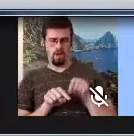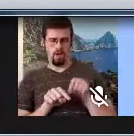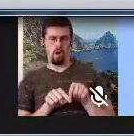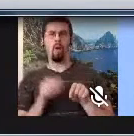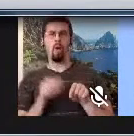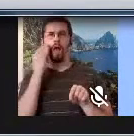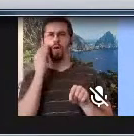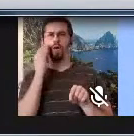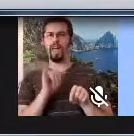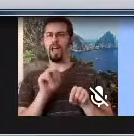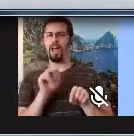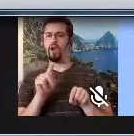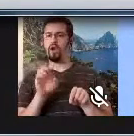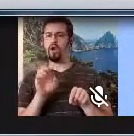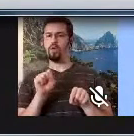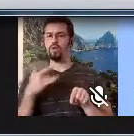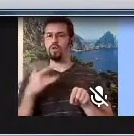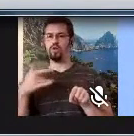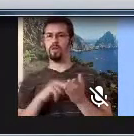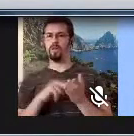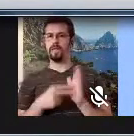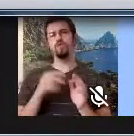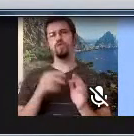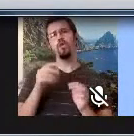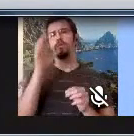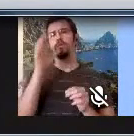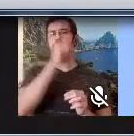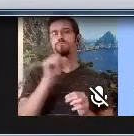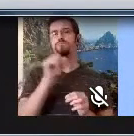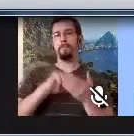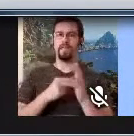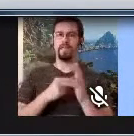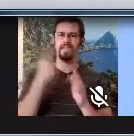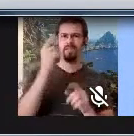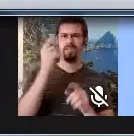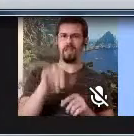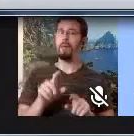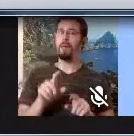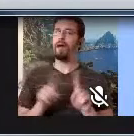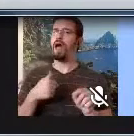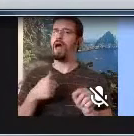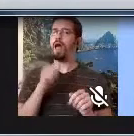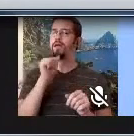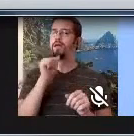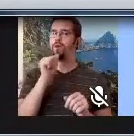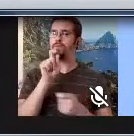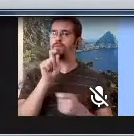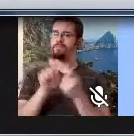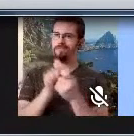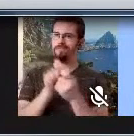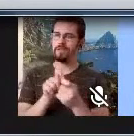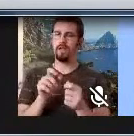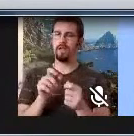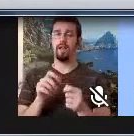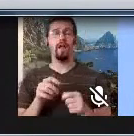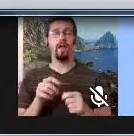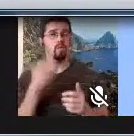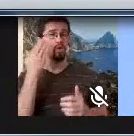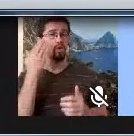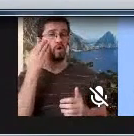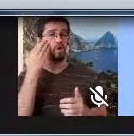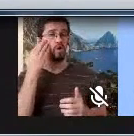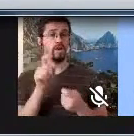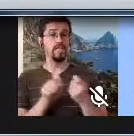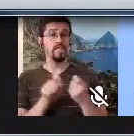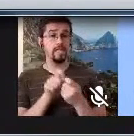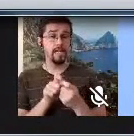probably goes something like this. But I don't specify for exactly how long. Well, you know what it usually means, but then what does the facial expression give